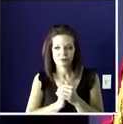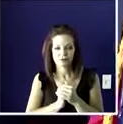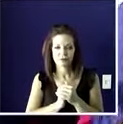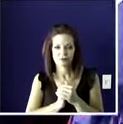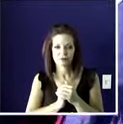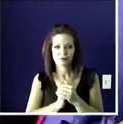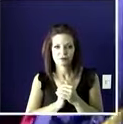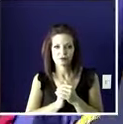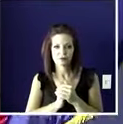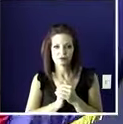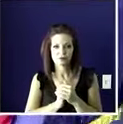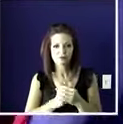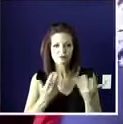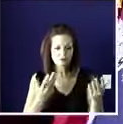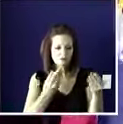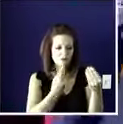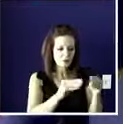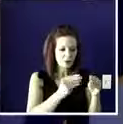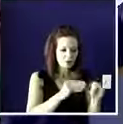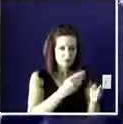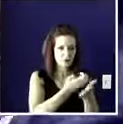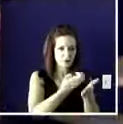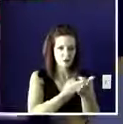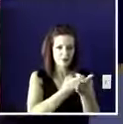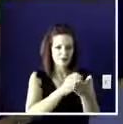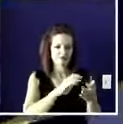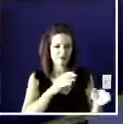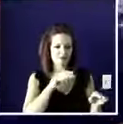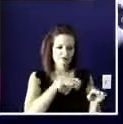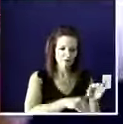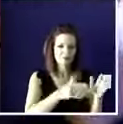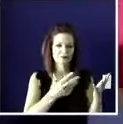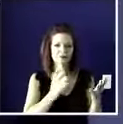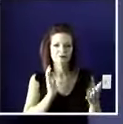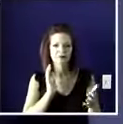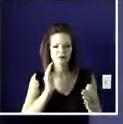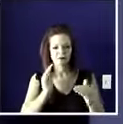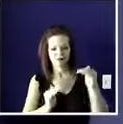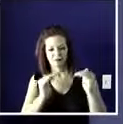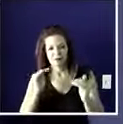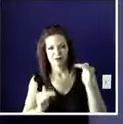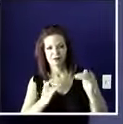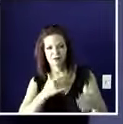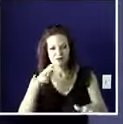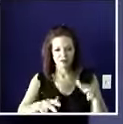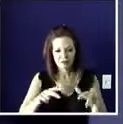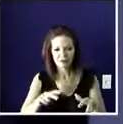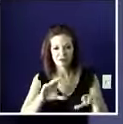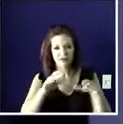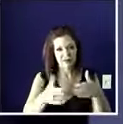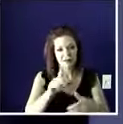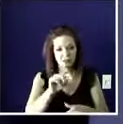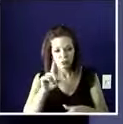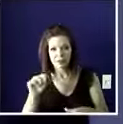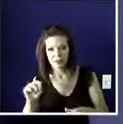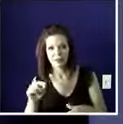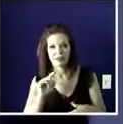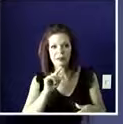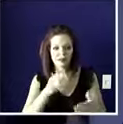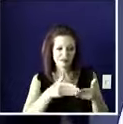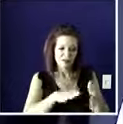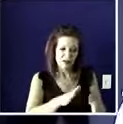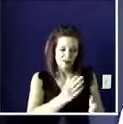The markets are injured. Our stability is jeopardized, and the class of 2020 has been robbed of many